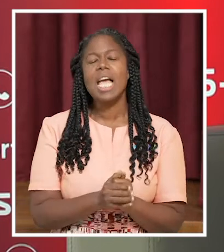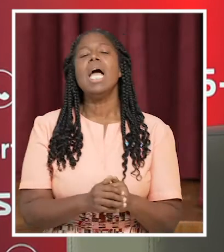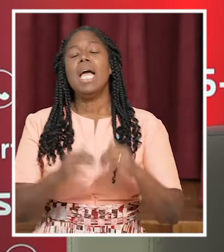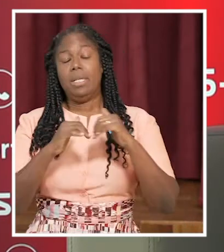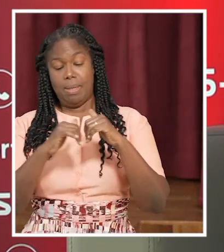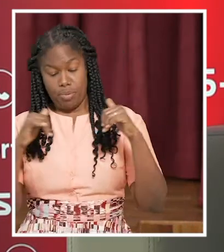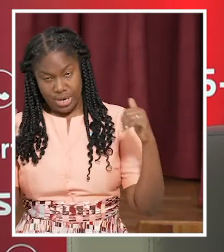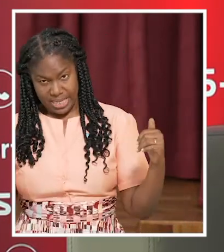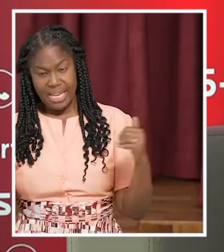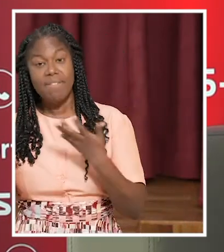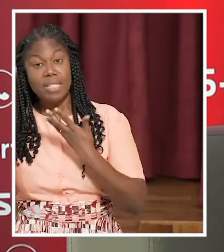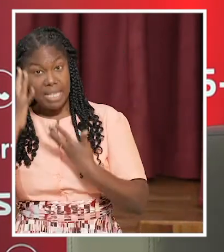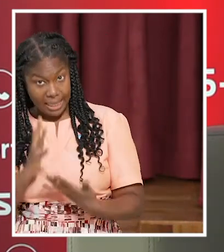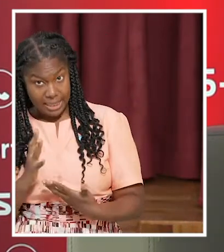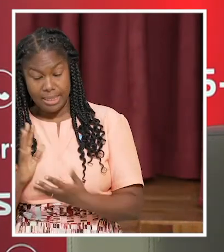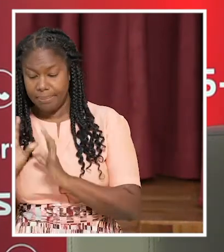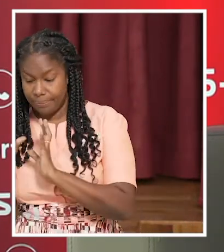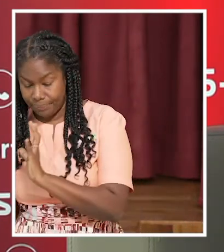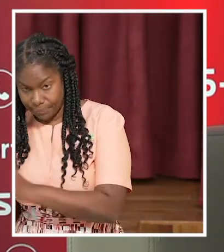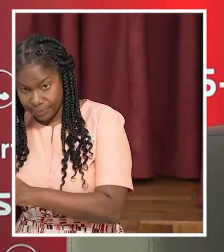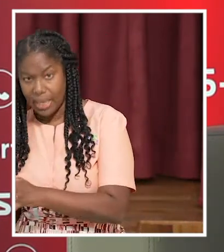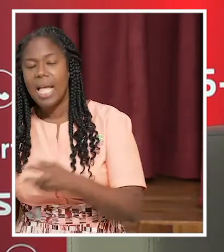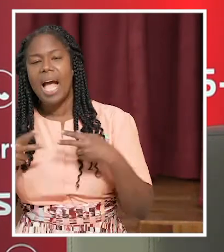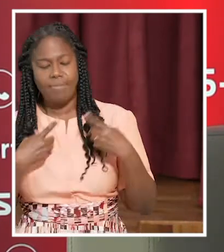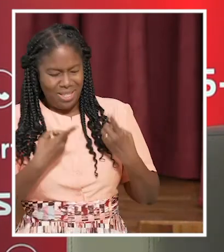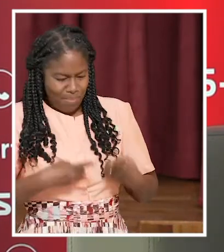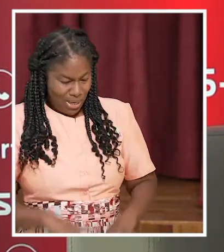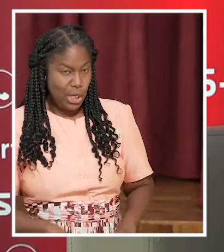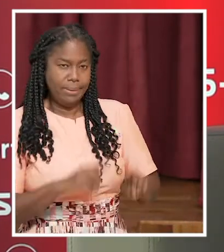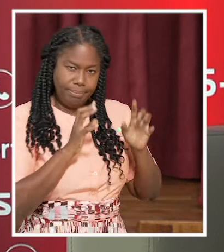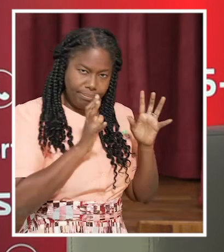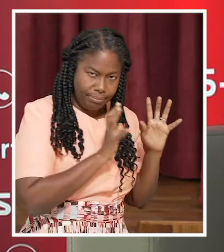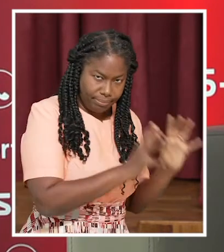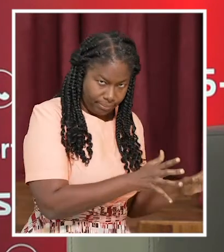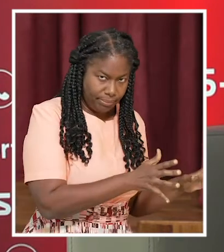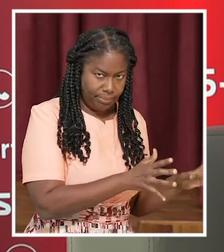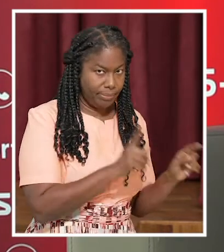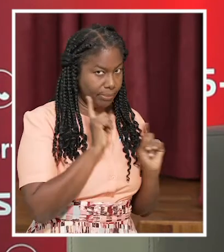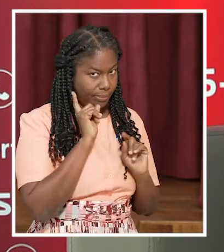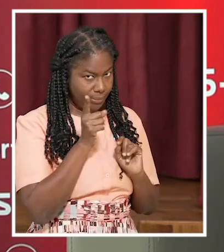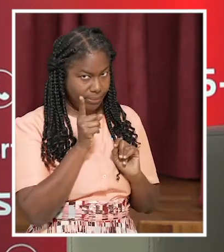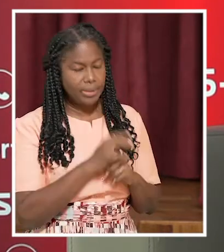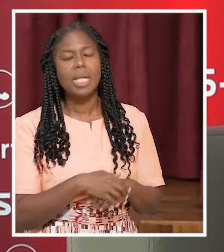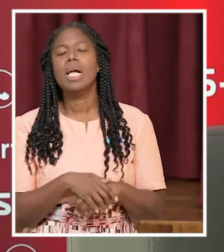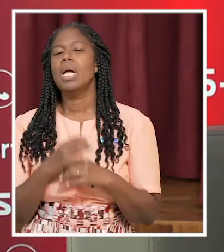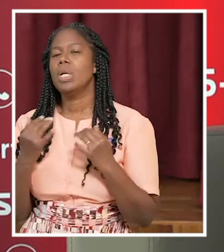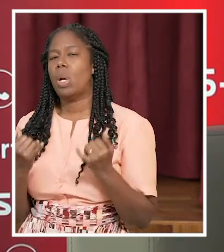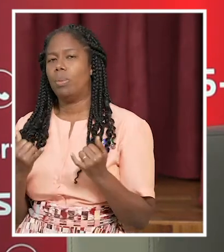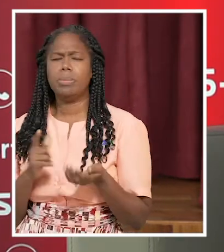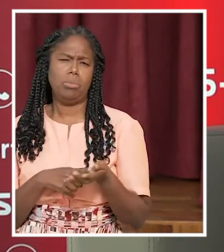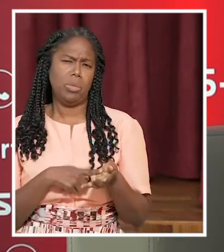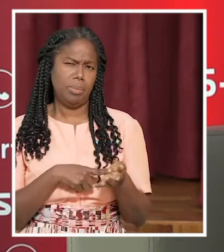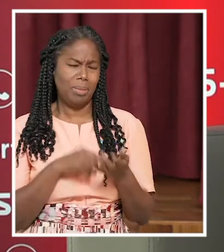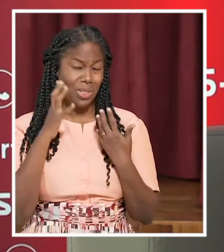depression. Of course. If it is that the person is going through this, as you're saying, you will need to get some assistance for the person. But before